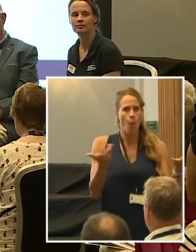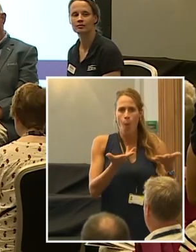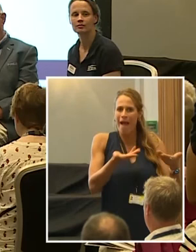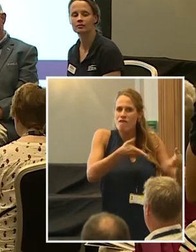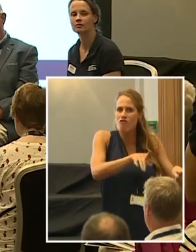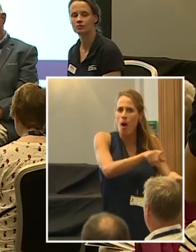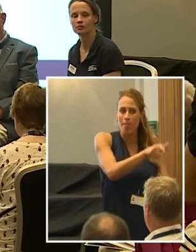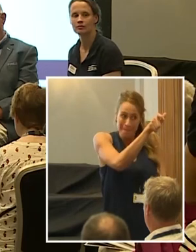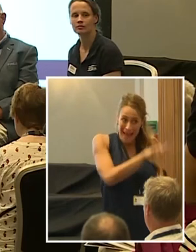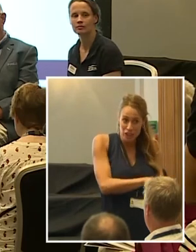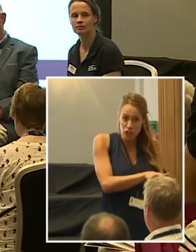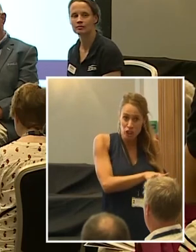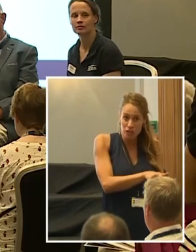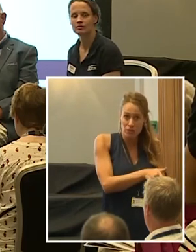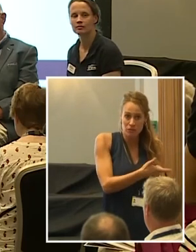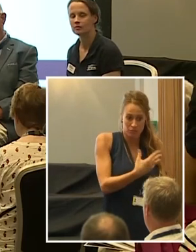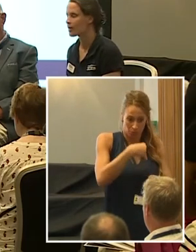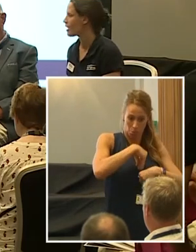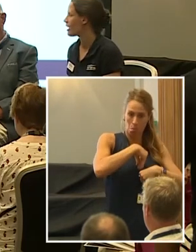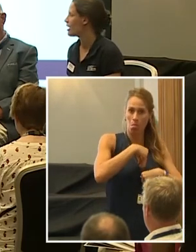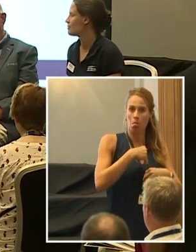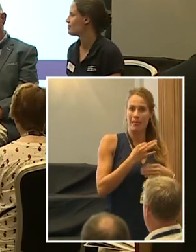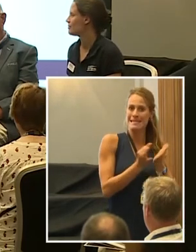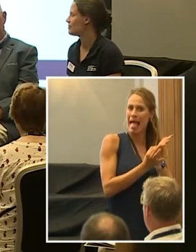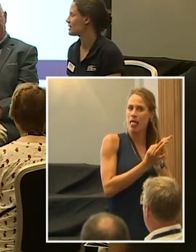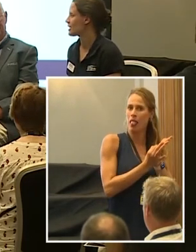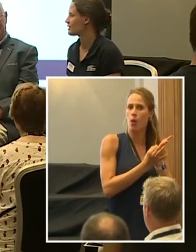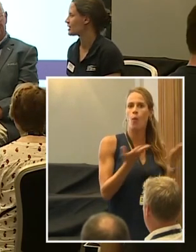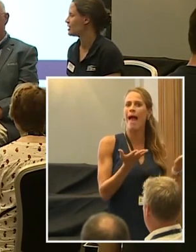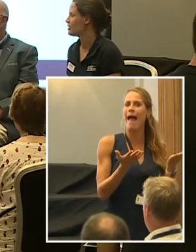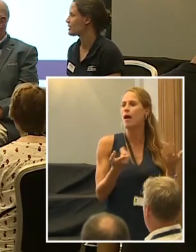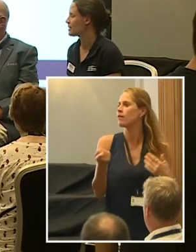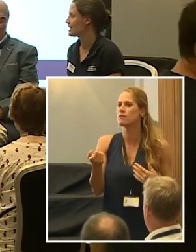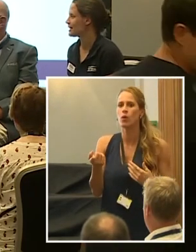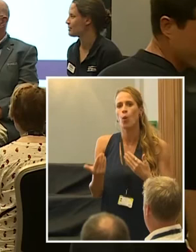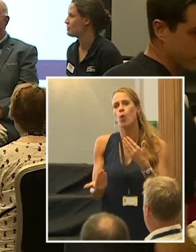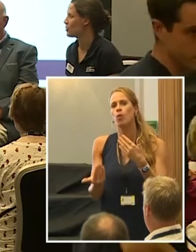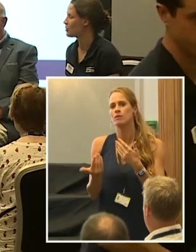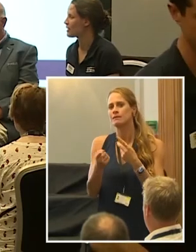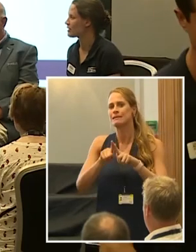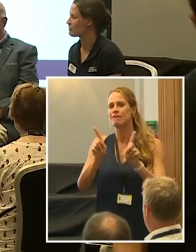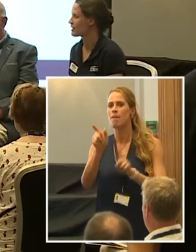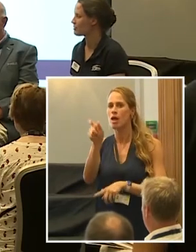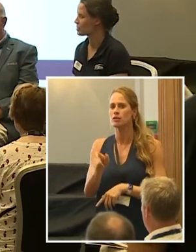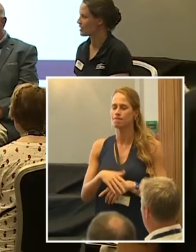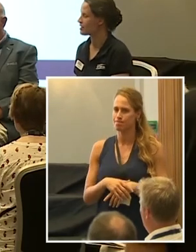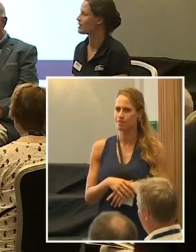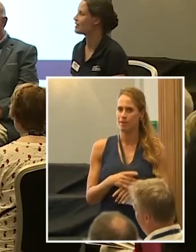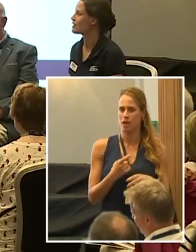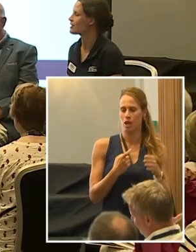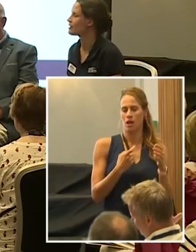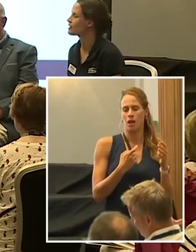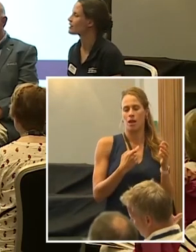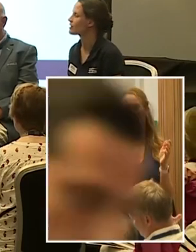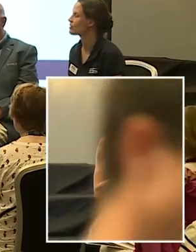patient themselves or are they from a third party? Mital, can you explain a little bit more about the retinal progenitor